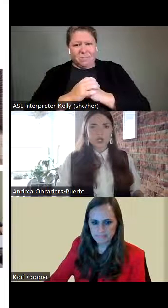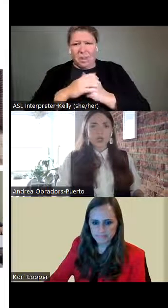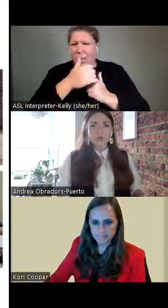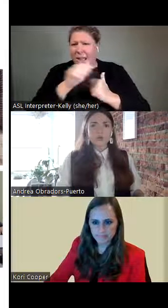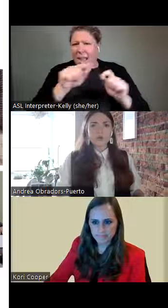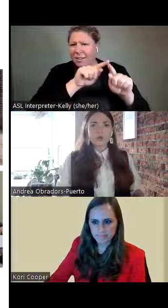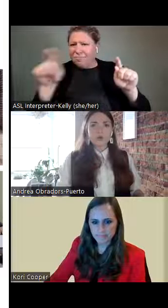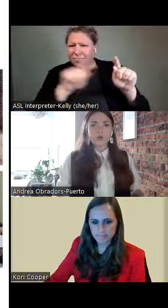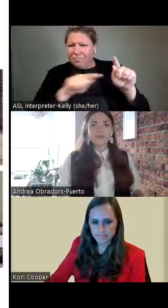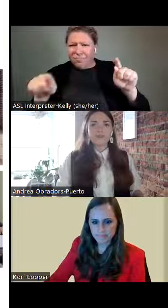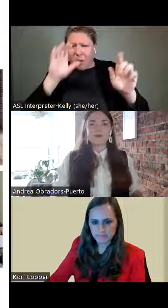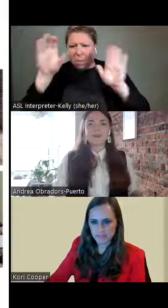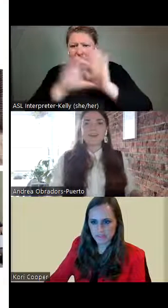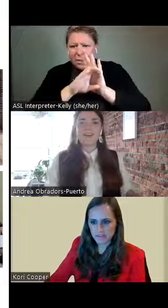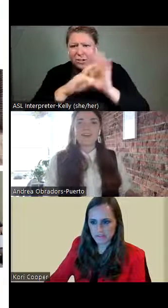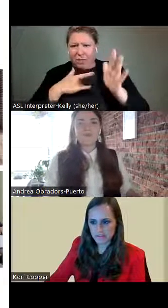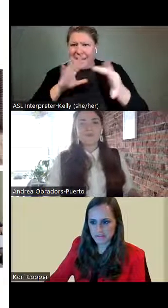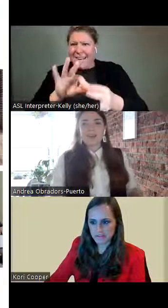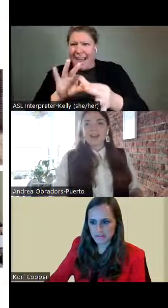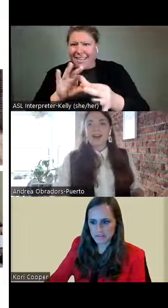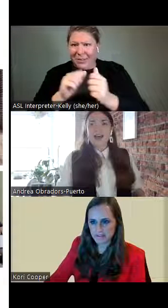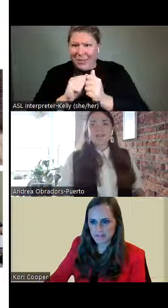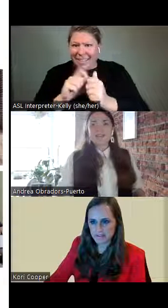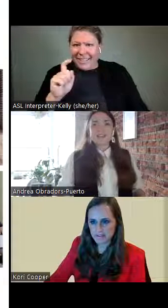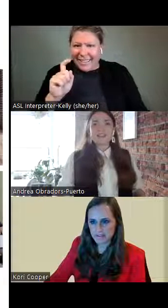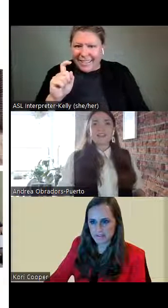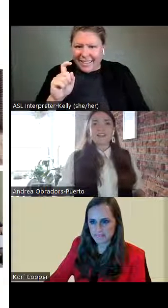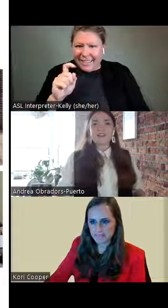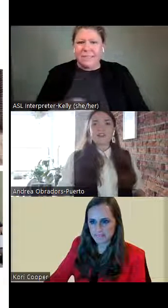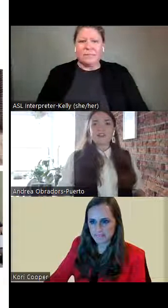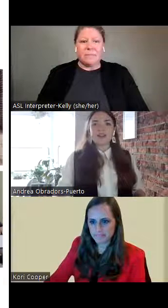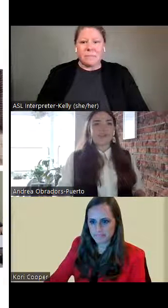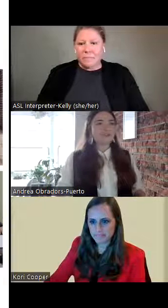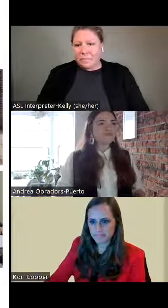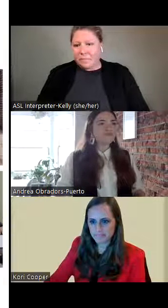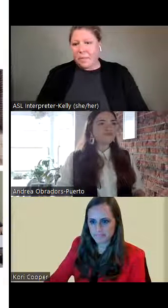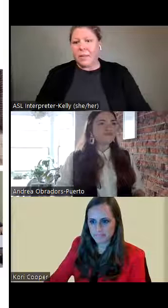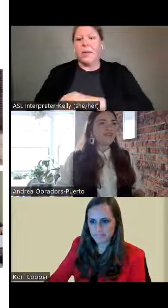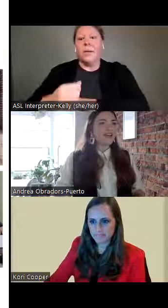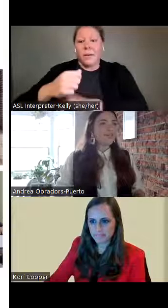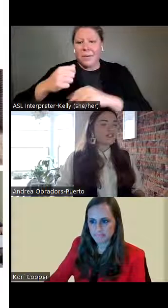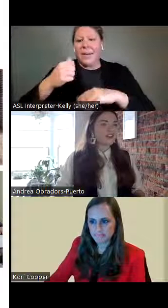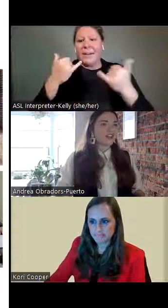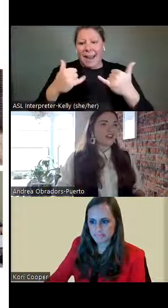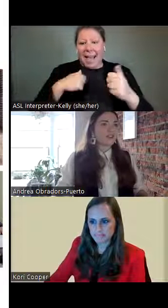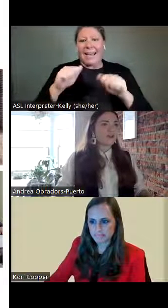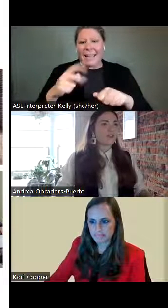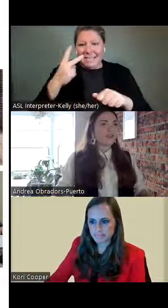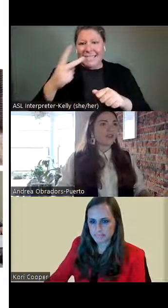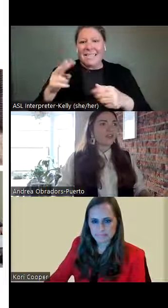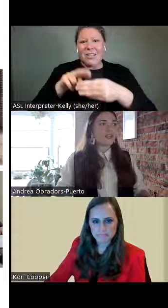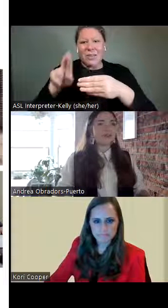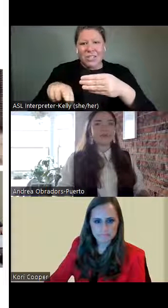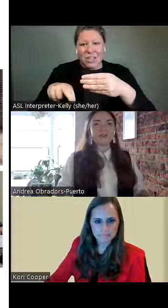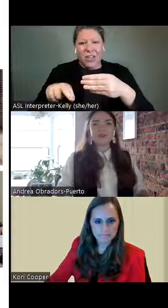far. Ooh, okay. I'm seeing the results right now. I'm going to share those